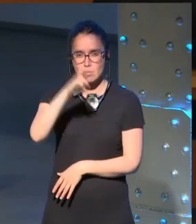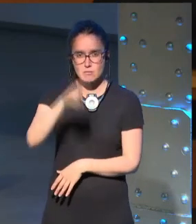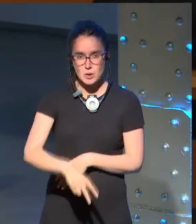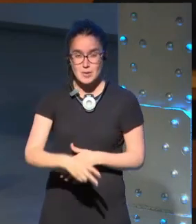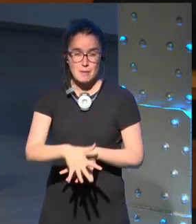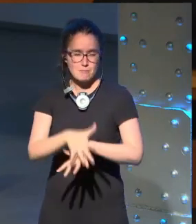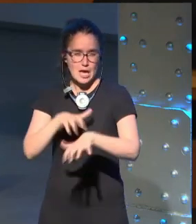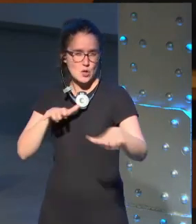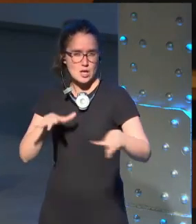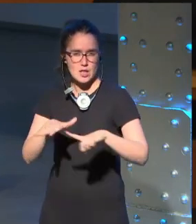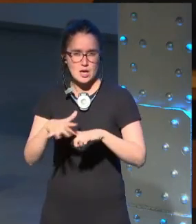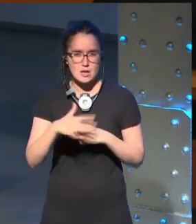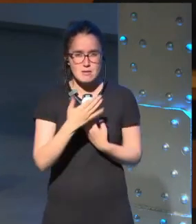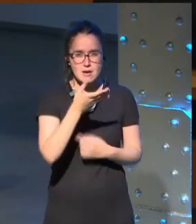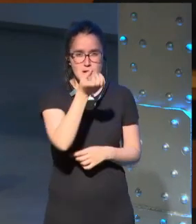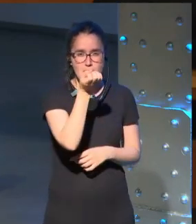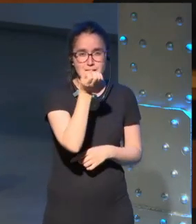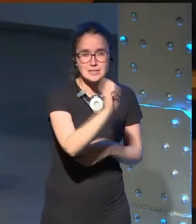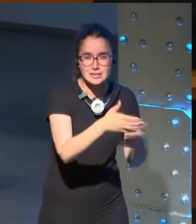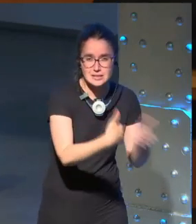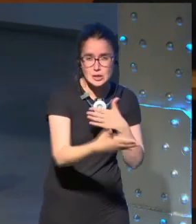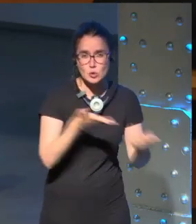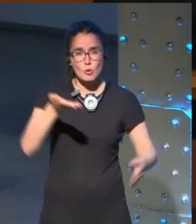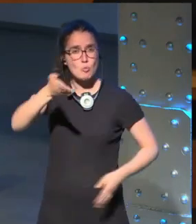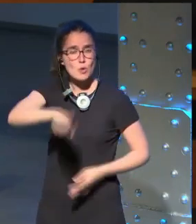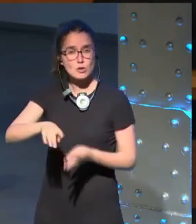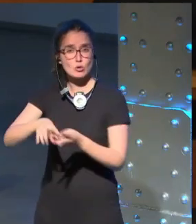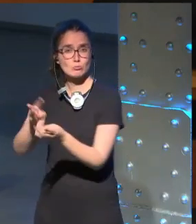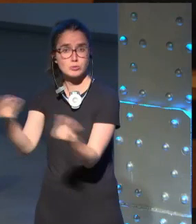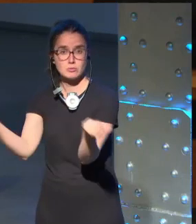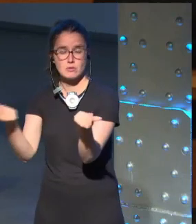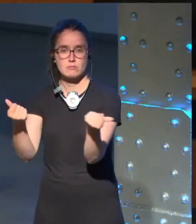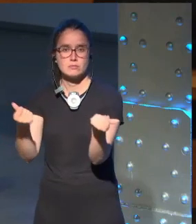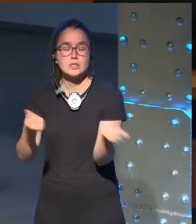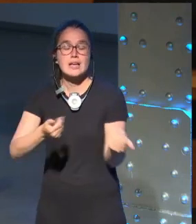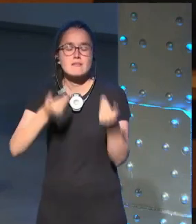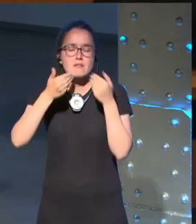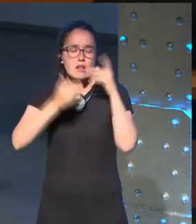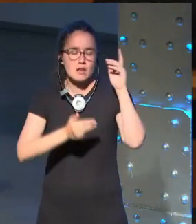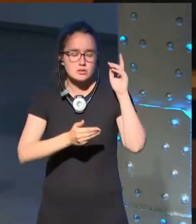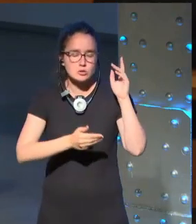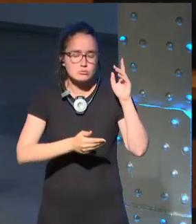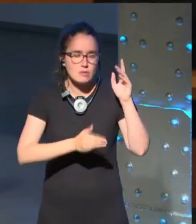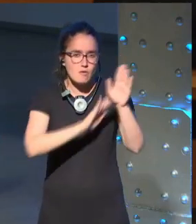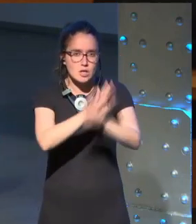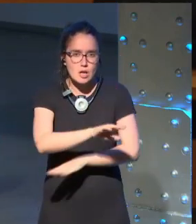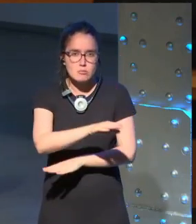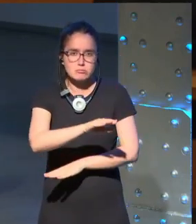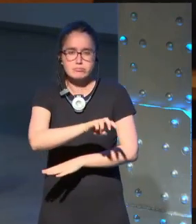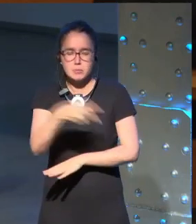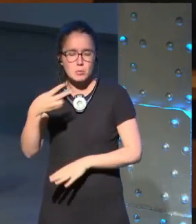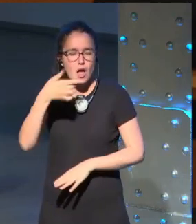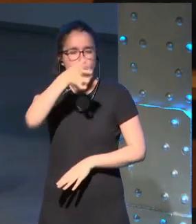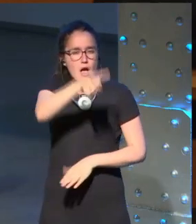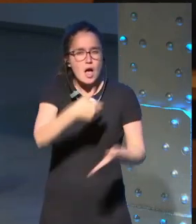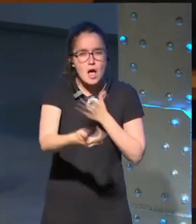in Spain, most of the cases, in the case of killers, murderers, are